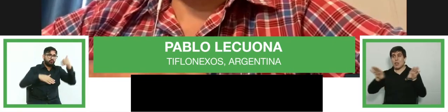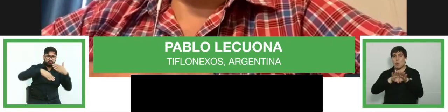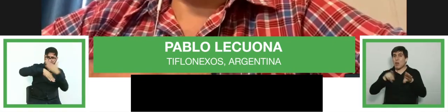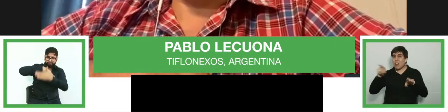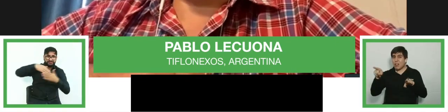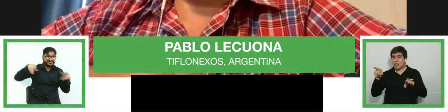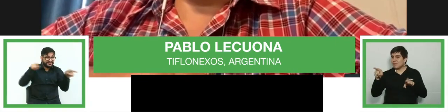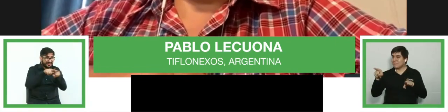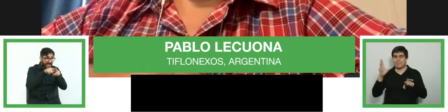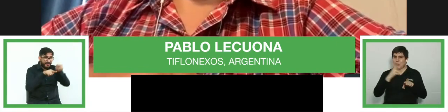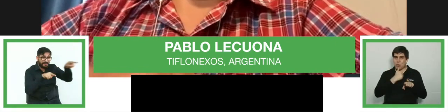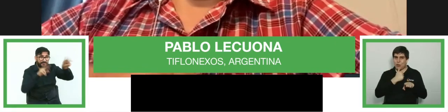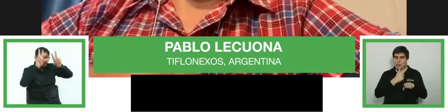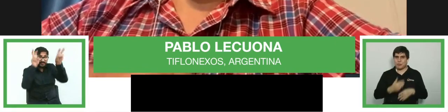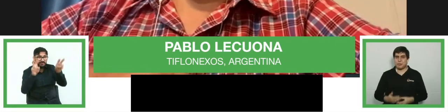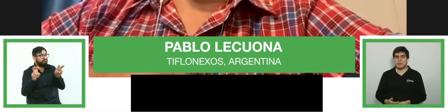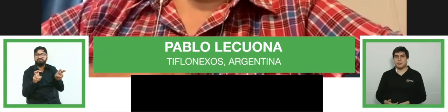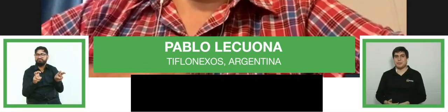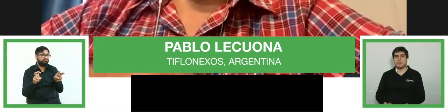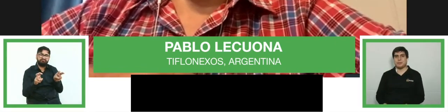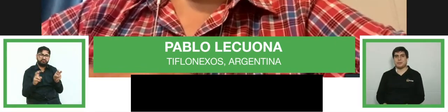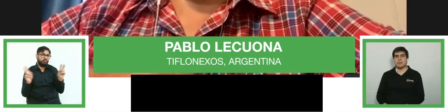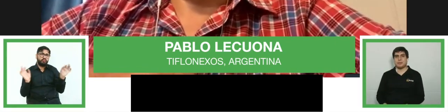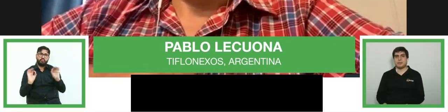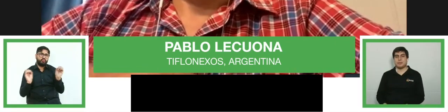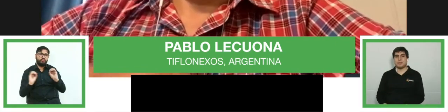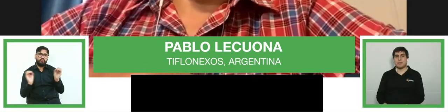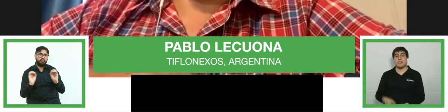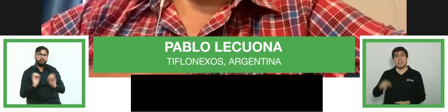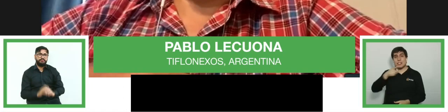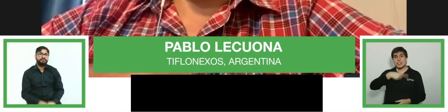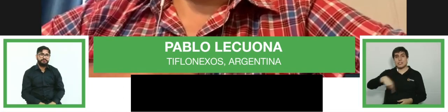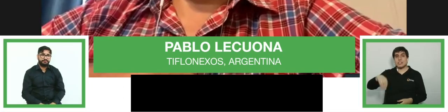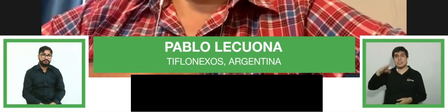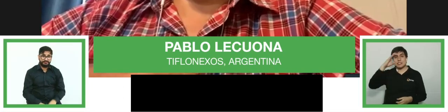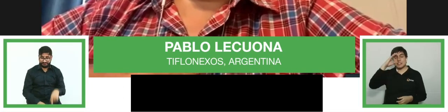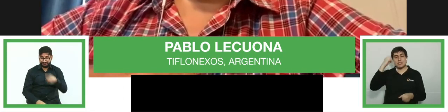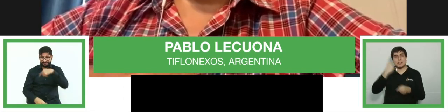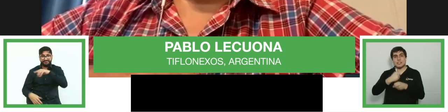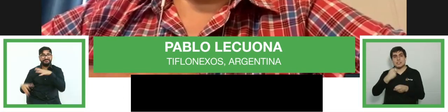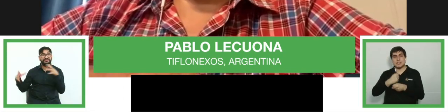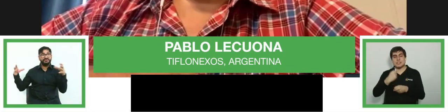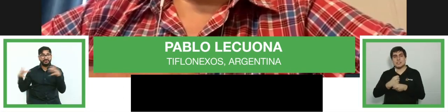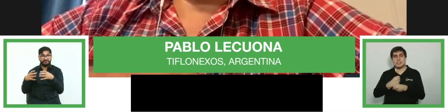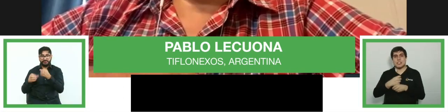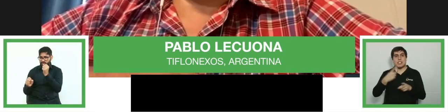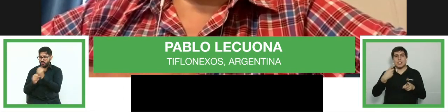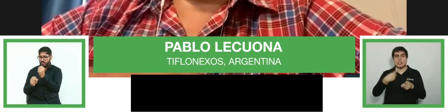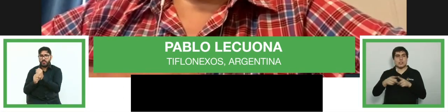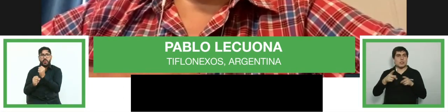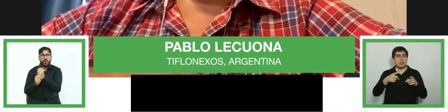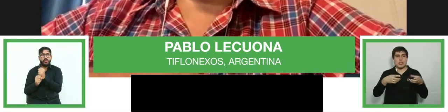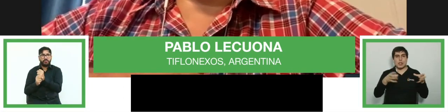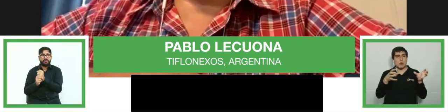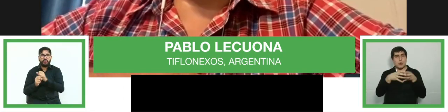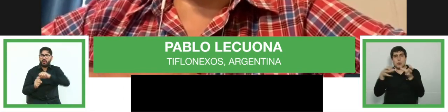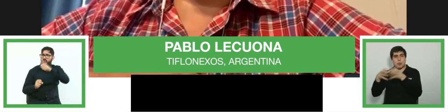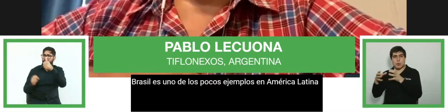of our experience, not only from our work, but with other organizations we work